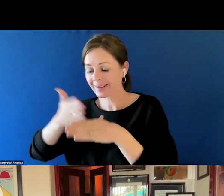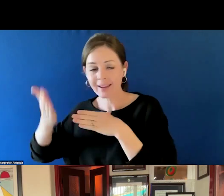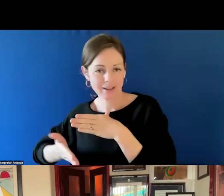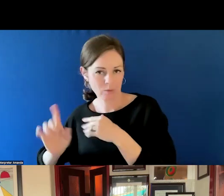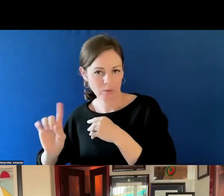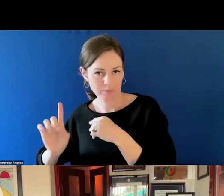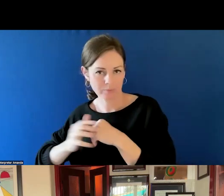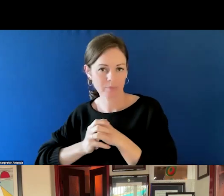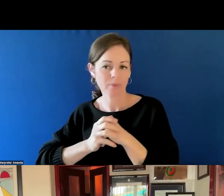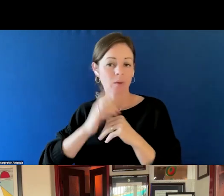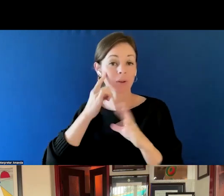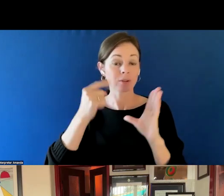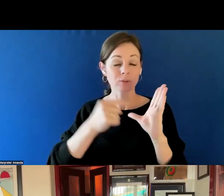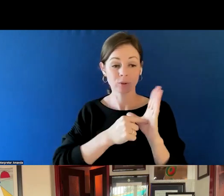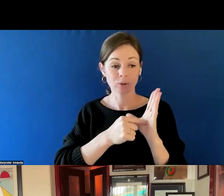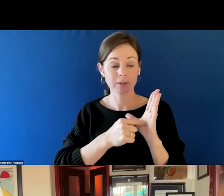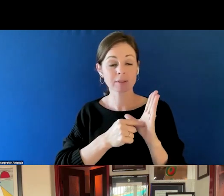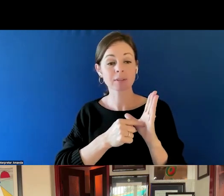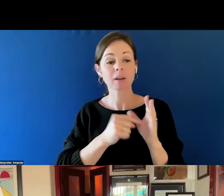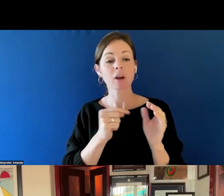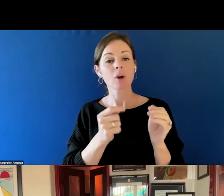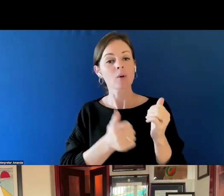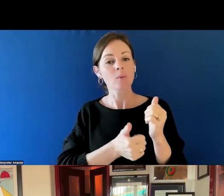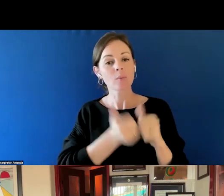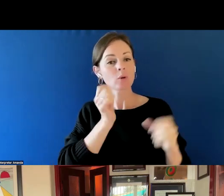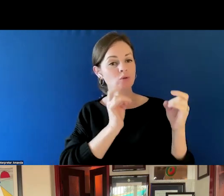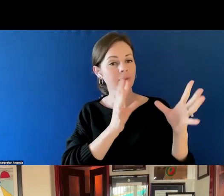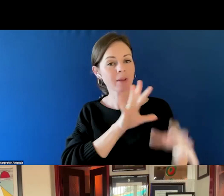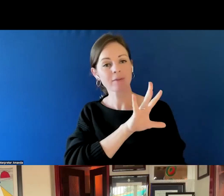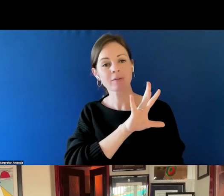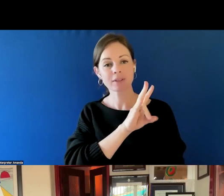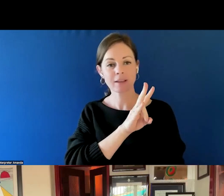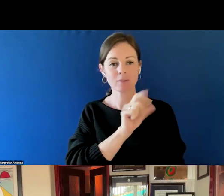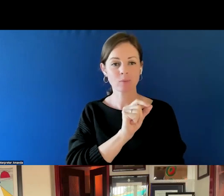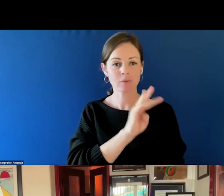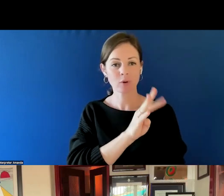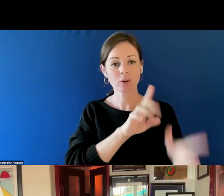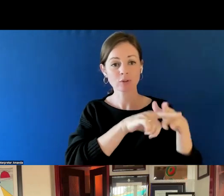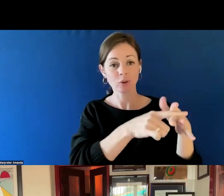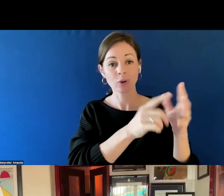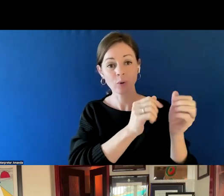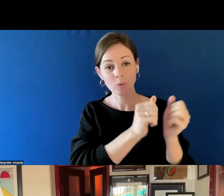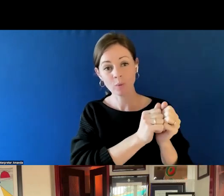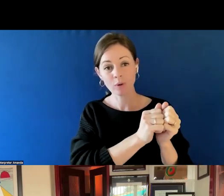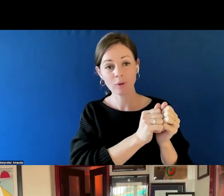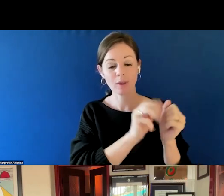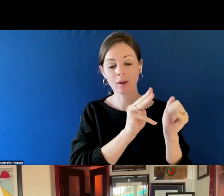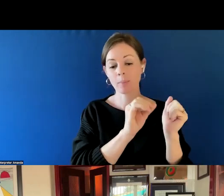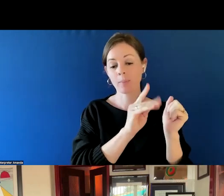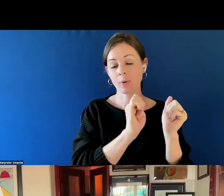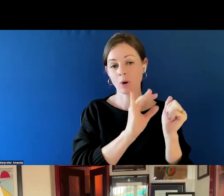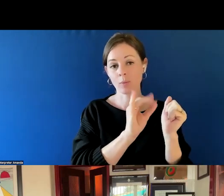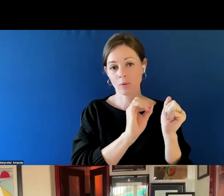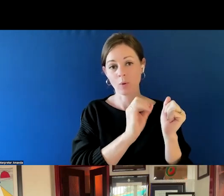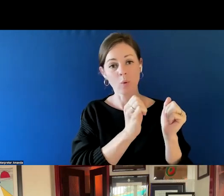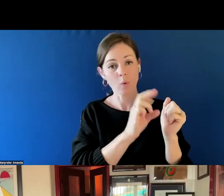doing that is that most crises, so 57.4, began with either a mobile crisis or crisis facility